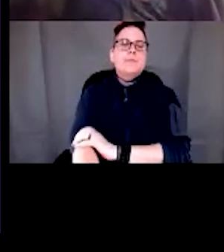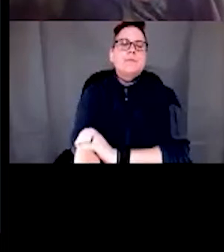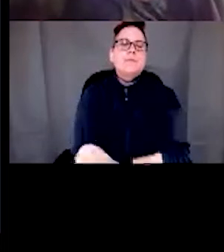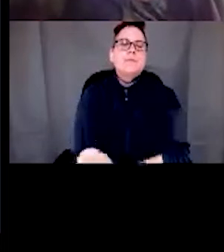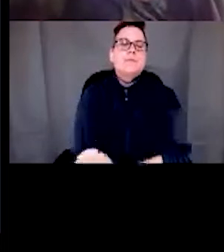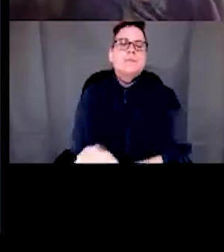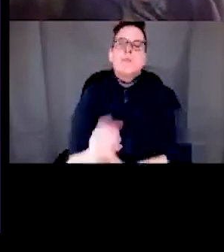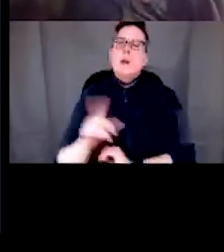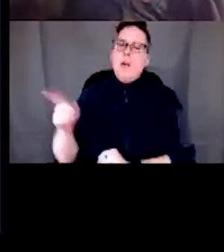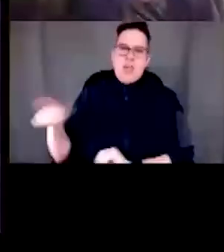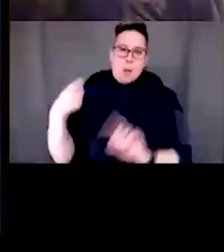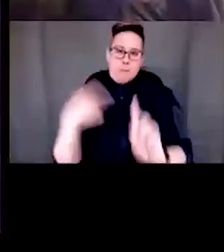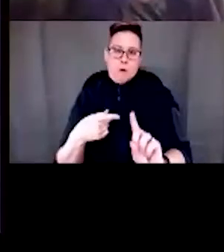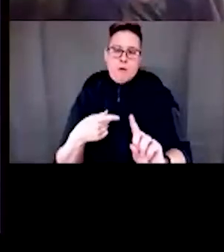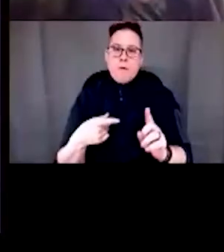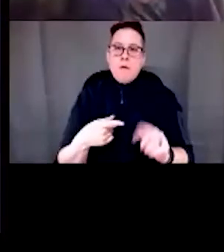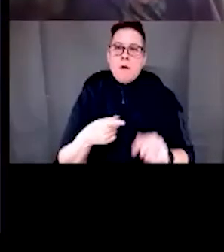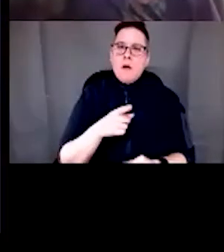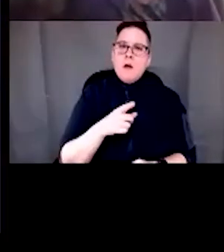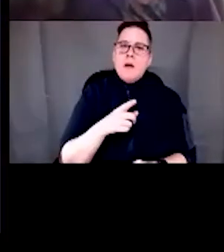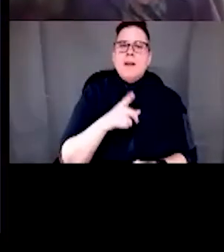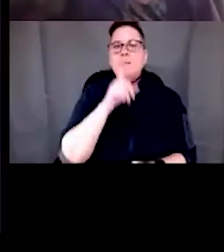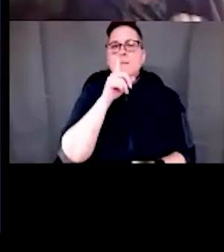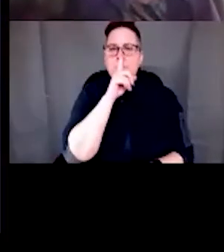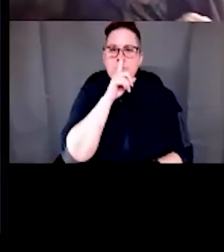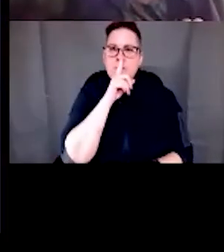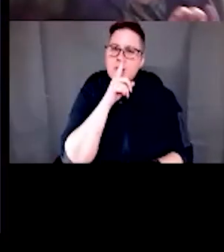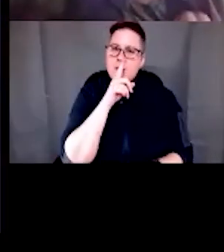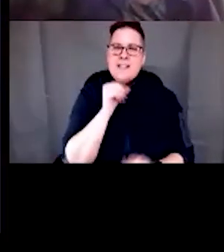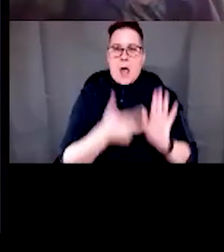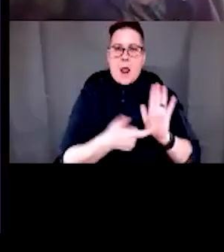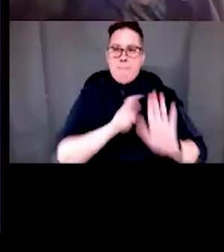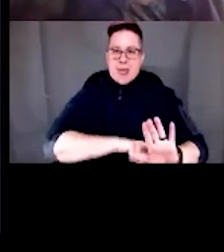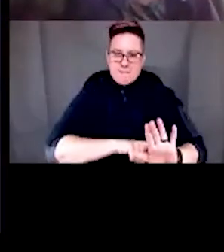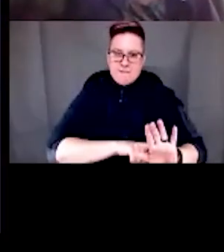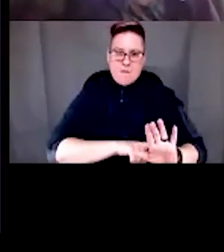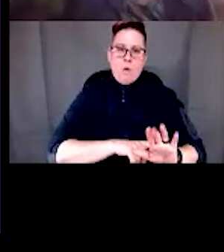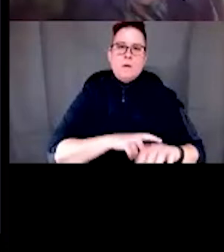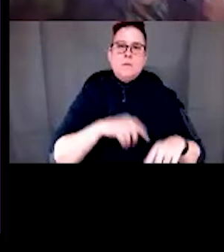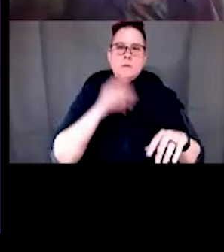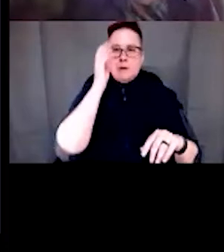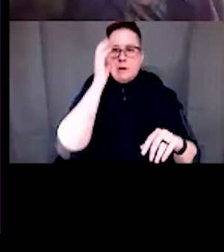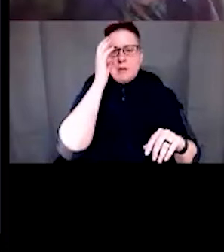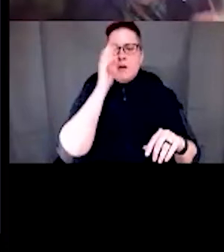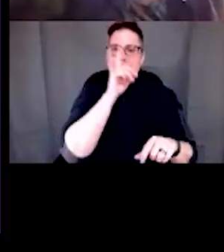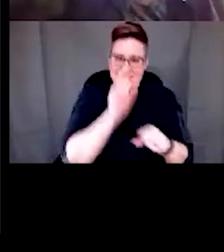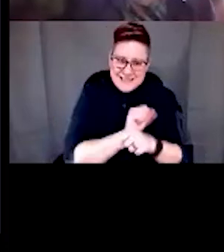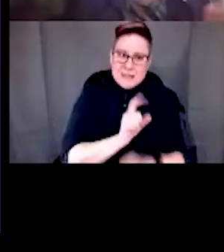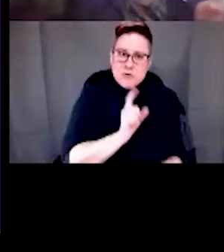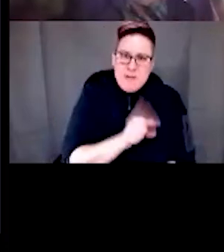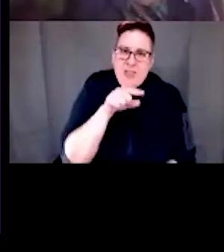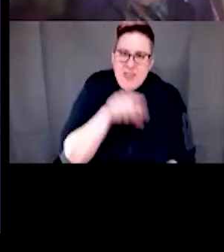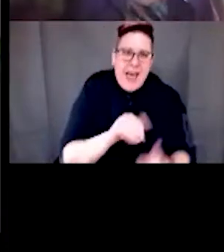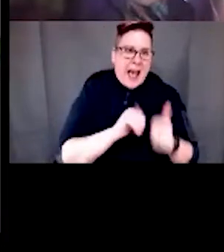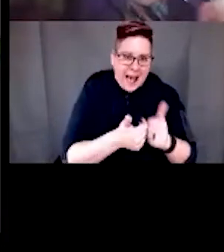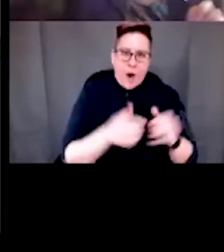make the point that when they're not using it as a metaphor, nor am I, for how human institutions operate, it's real. It's the way they